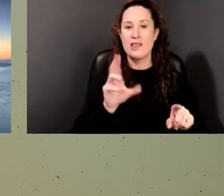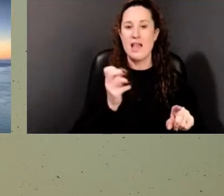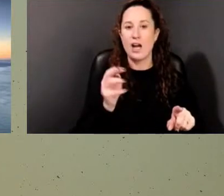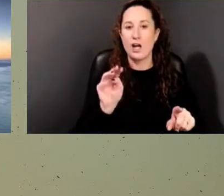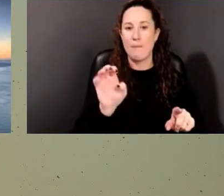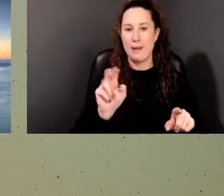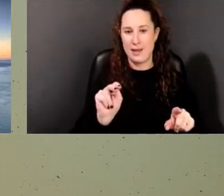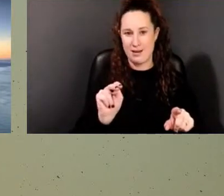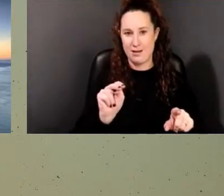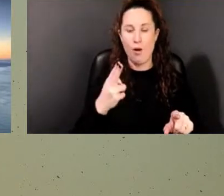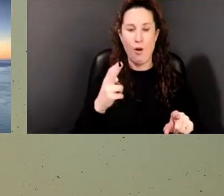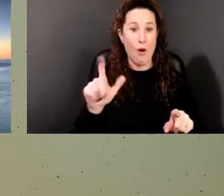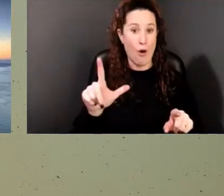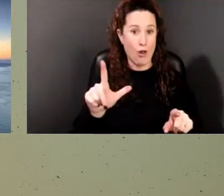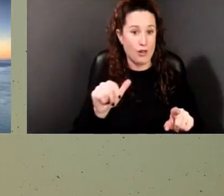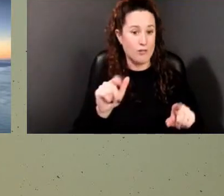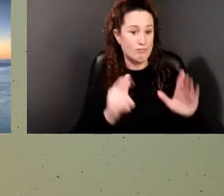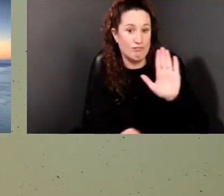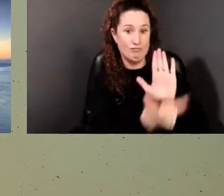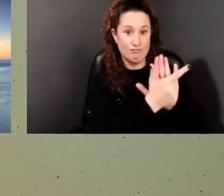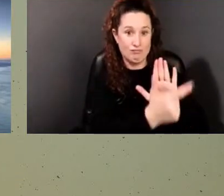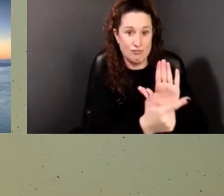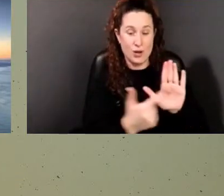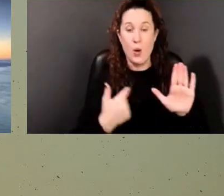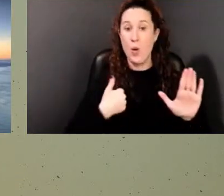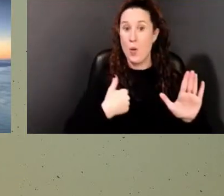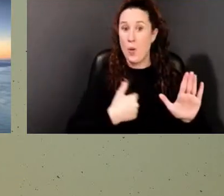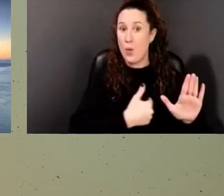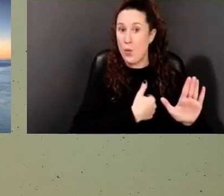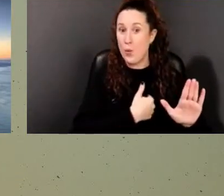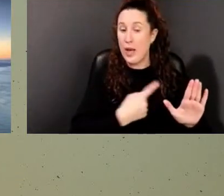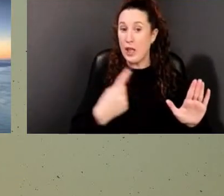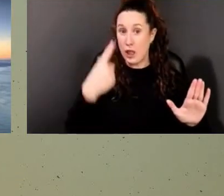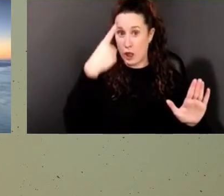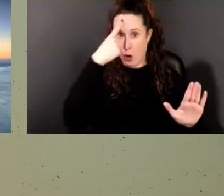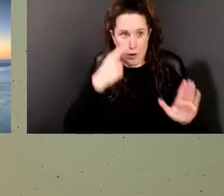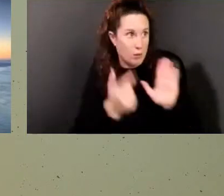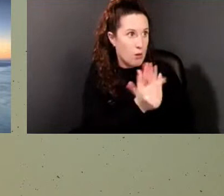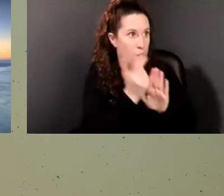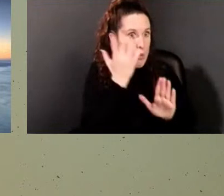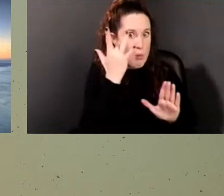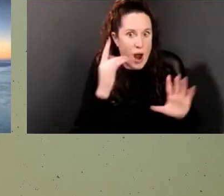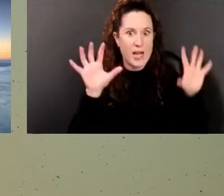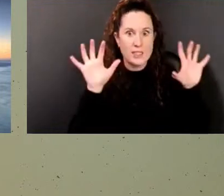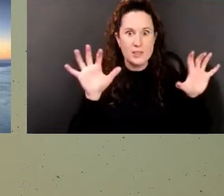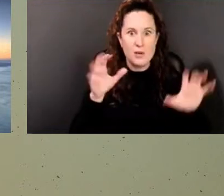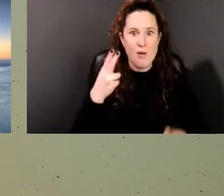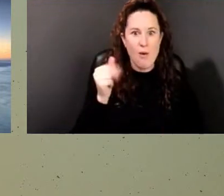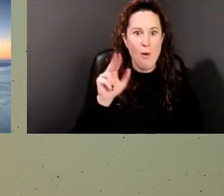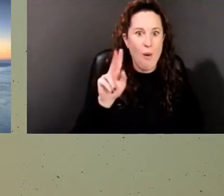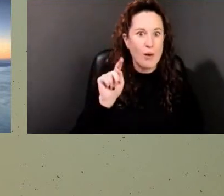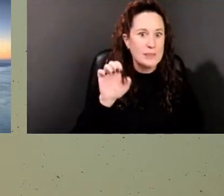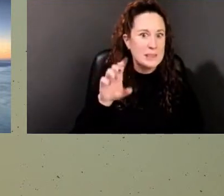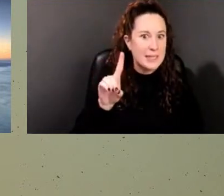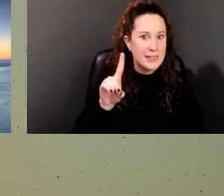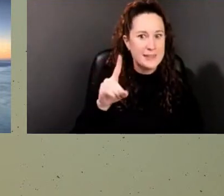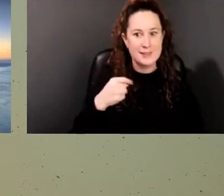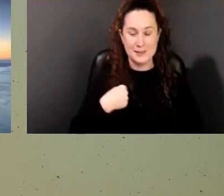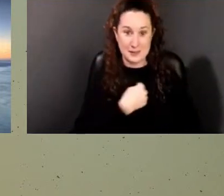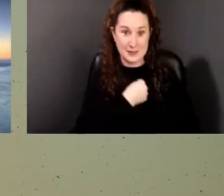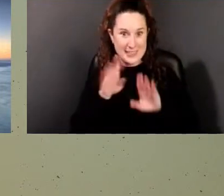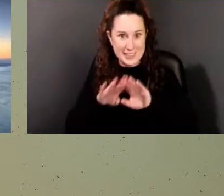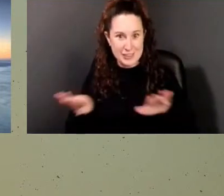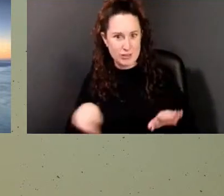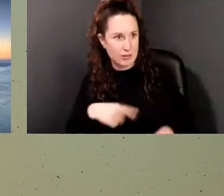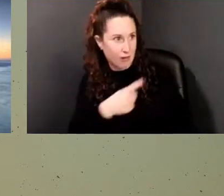told that it was haunted. Well, if you tell children not to do something, sometimes we're going to go ahead and do it because you